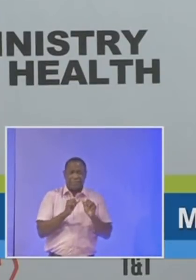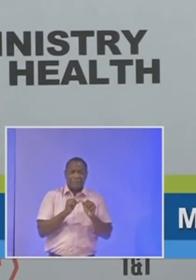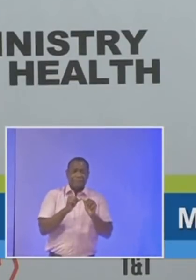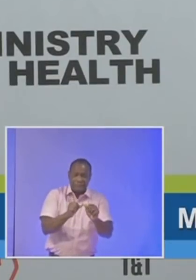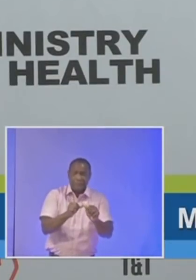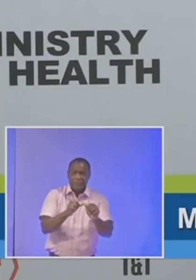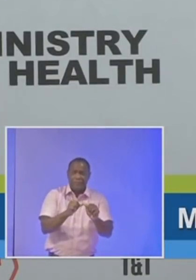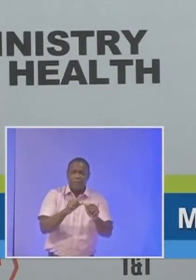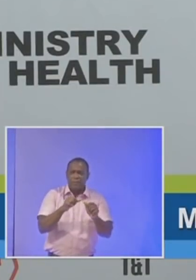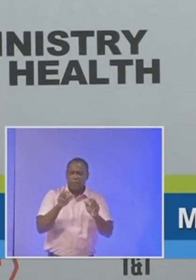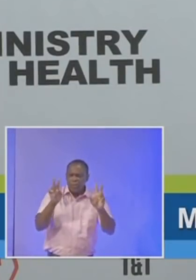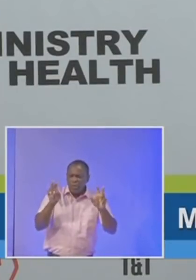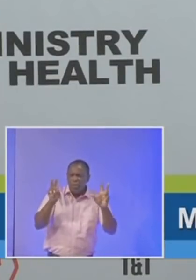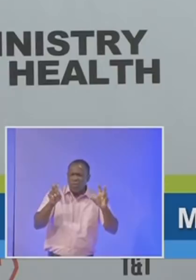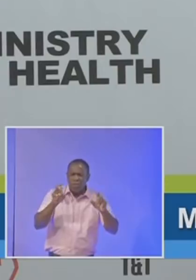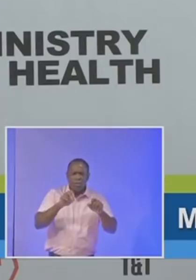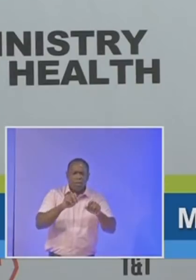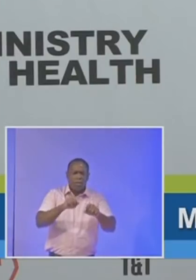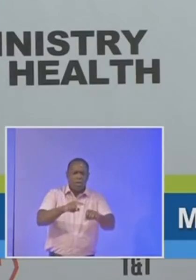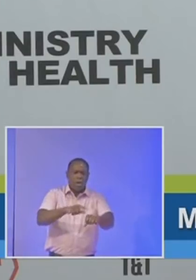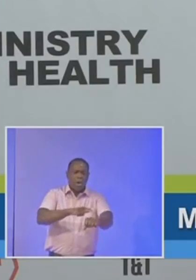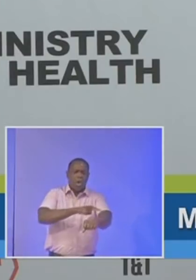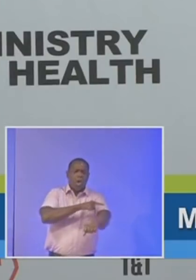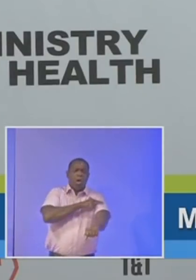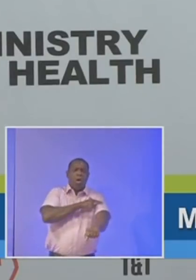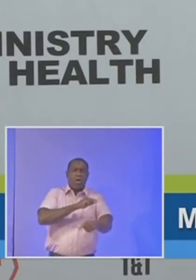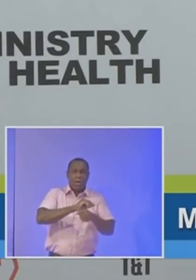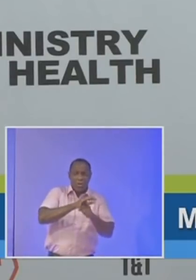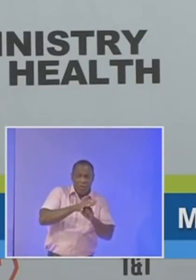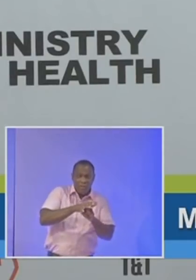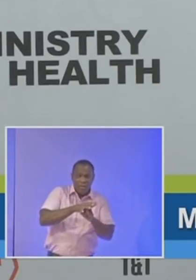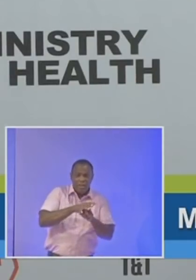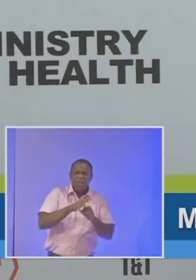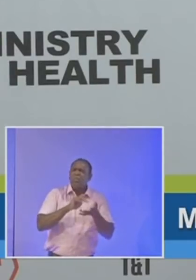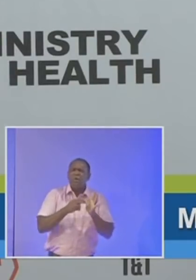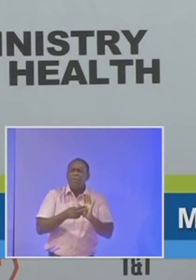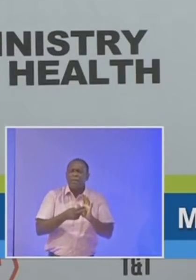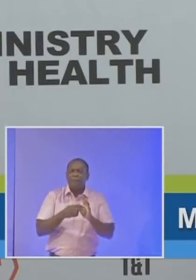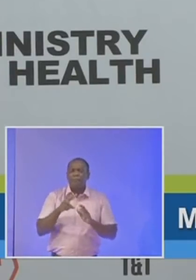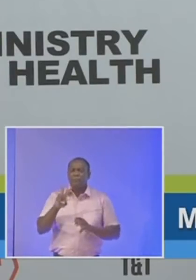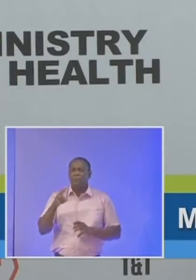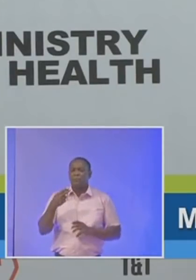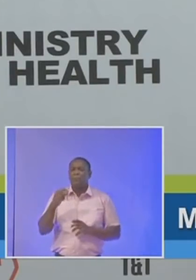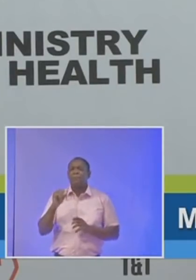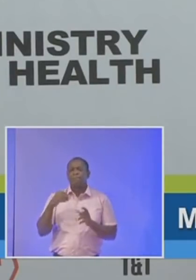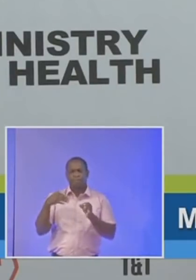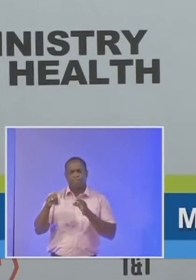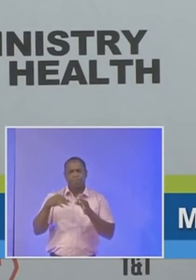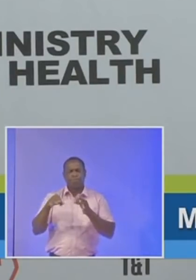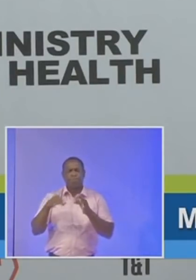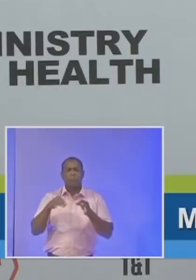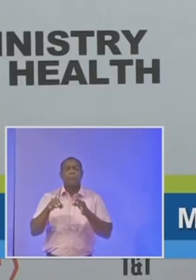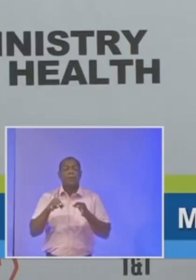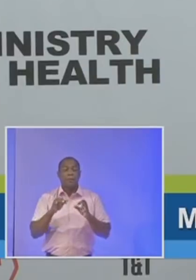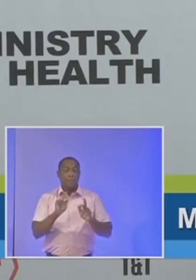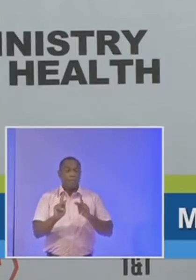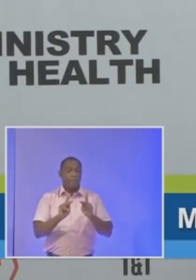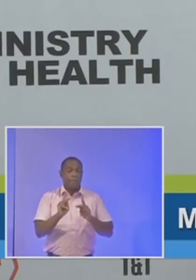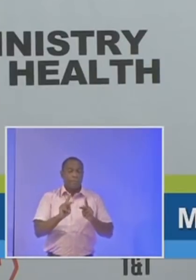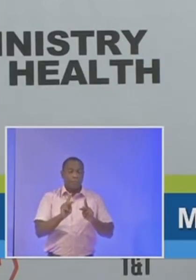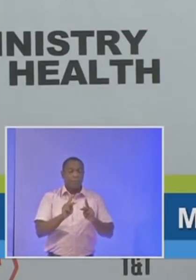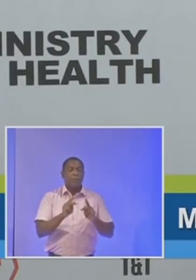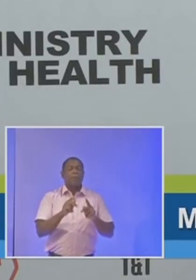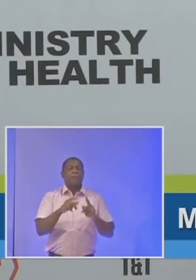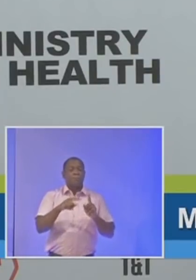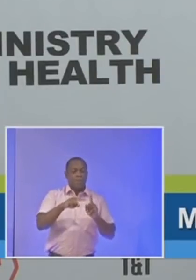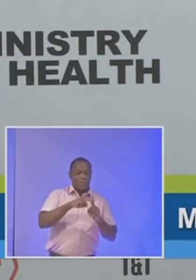by the WHO, is a group of symptoms that some persons experience after they have recovered from COVID-19.